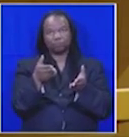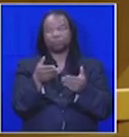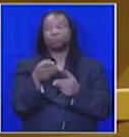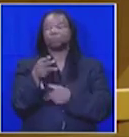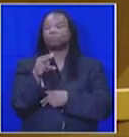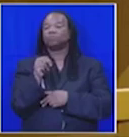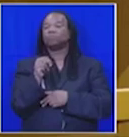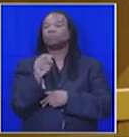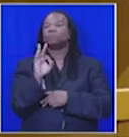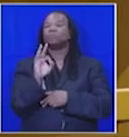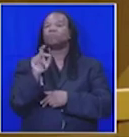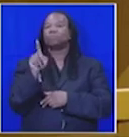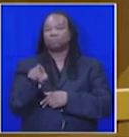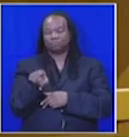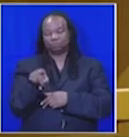supports this budget vote 3.